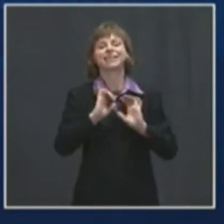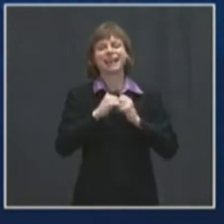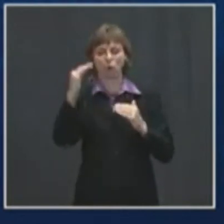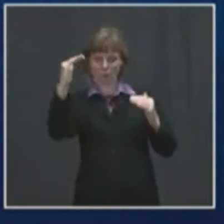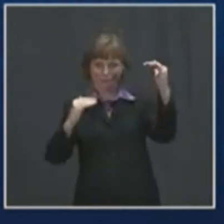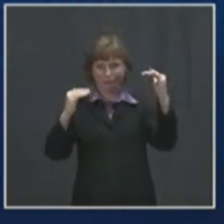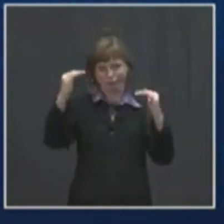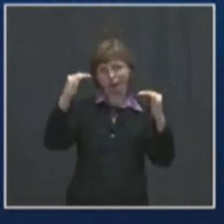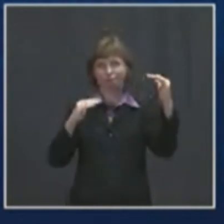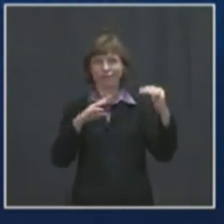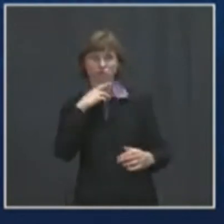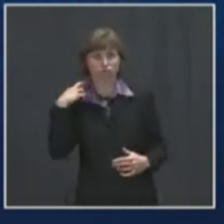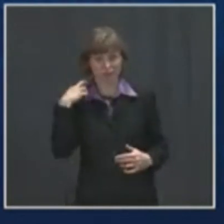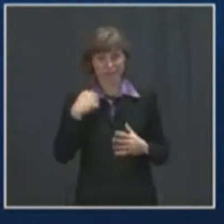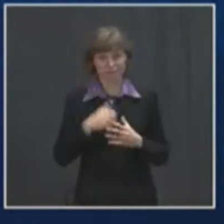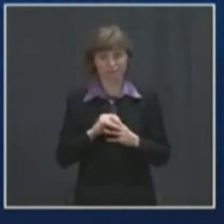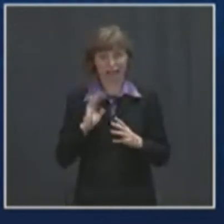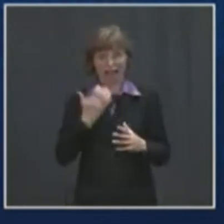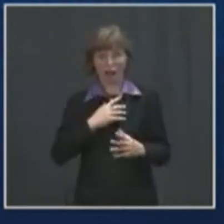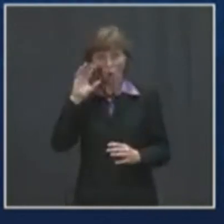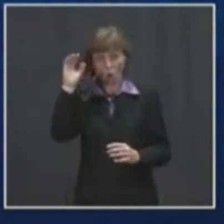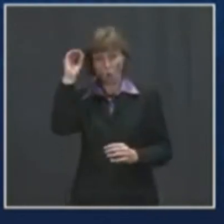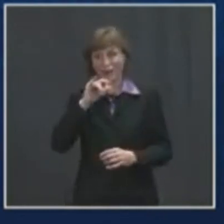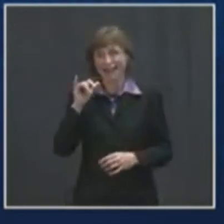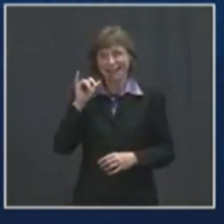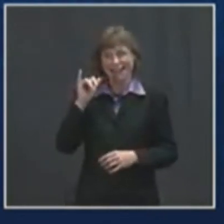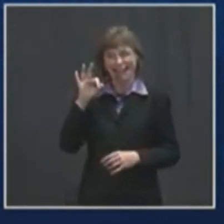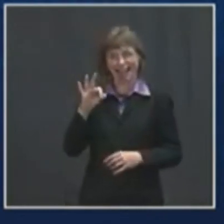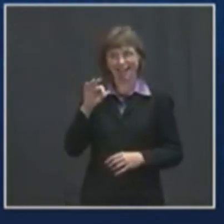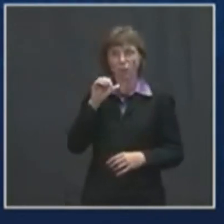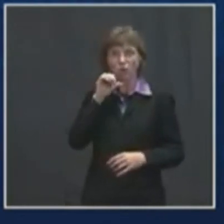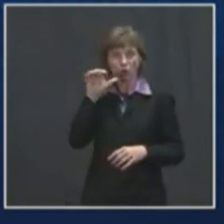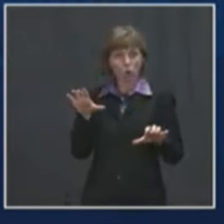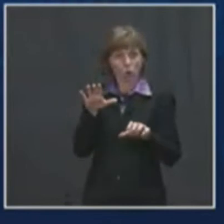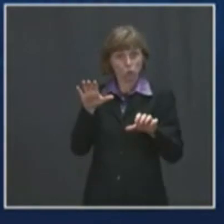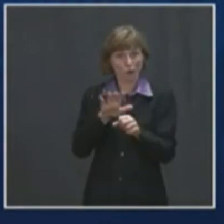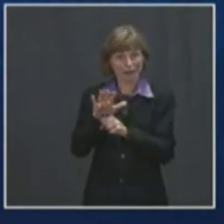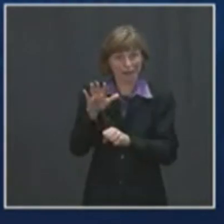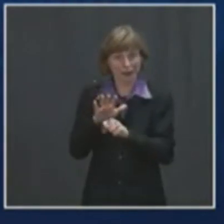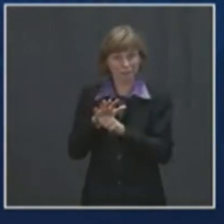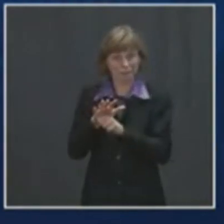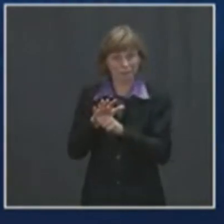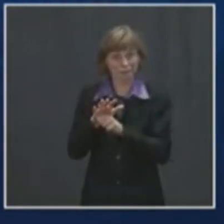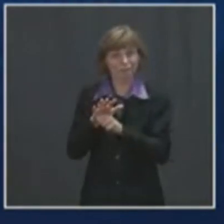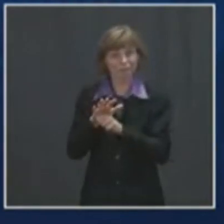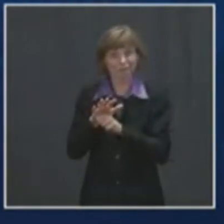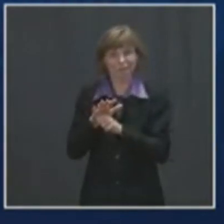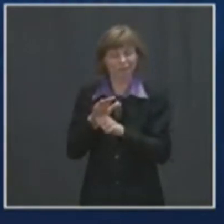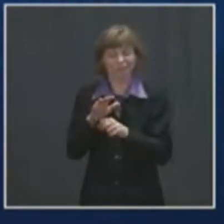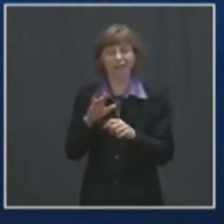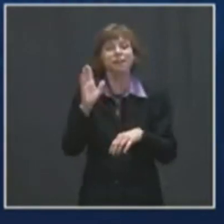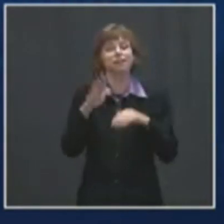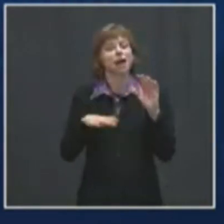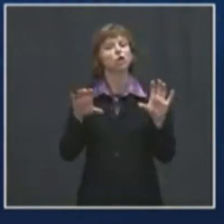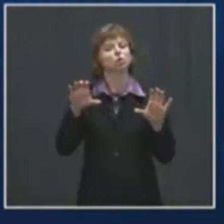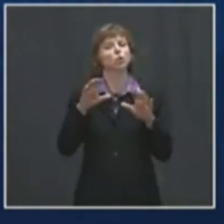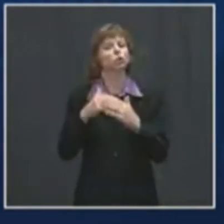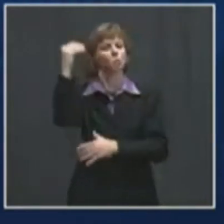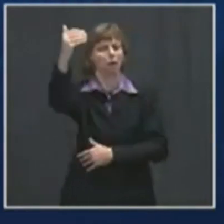the risks of doing too little are far greater than the risks of doing too much. And just one